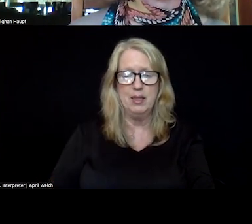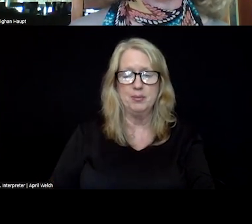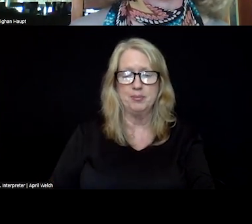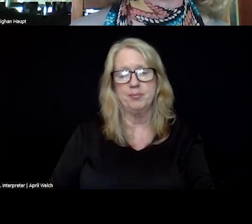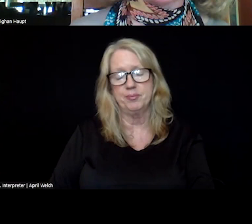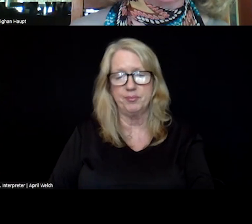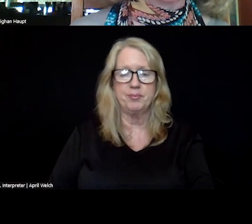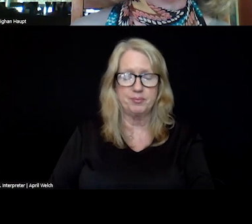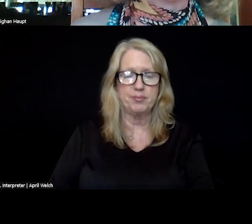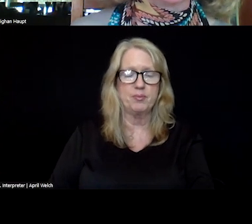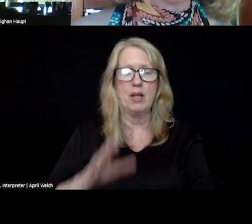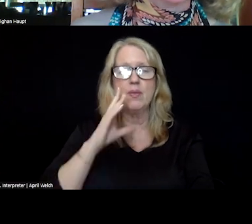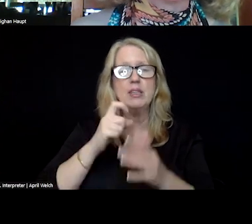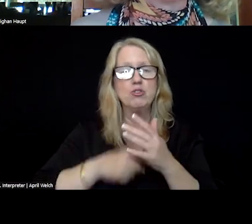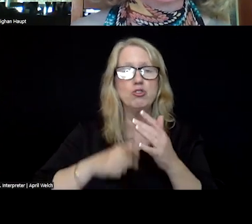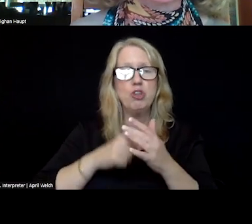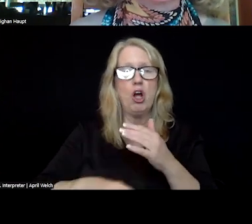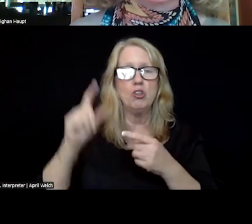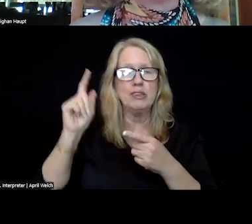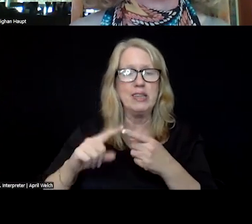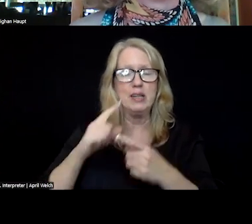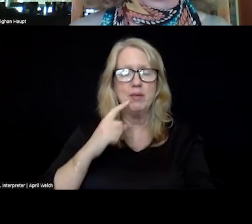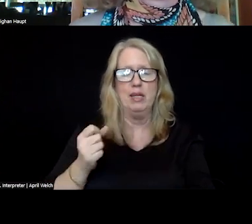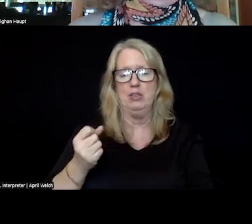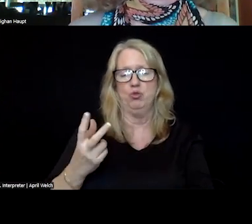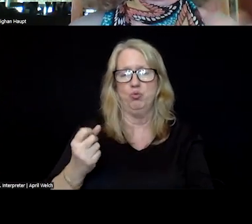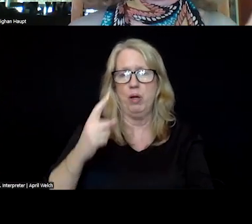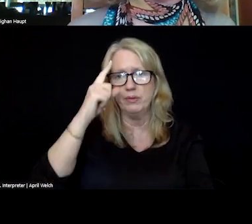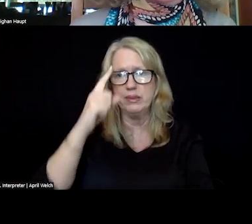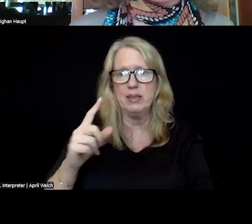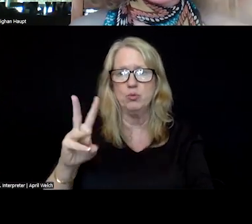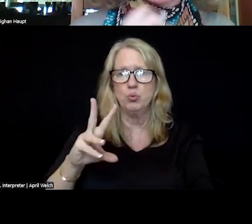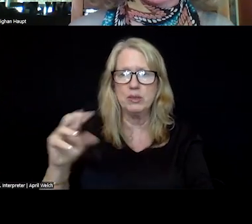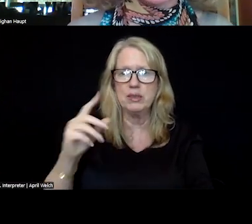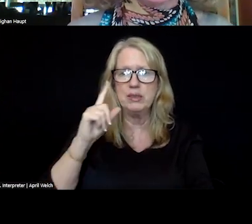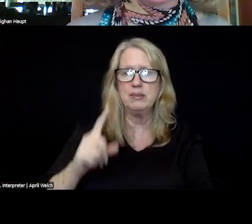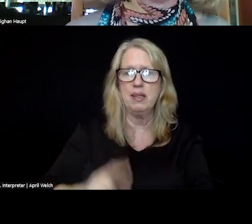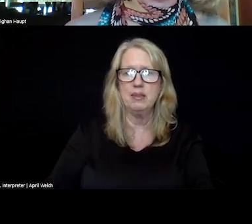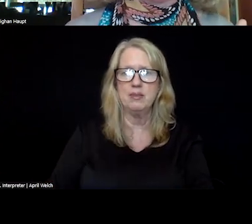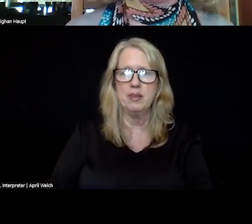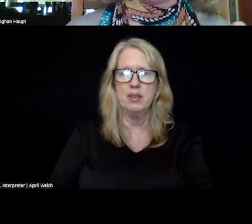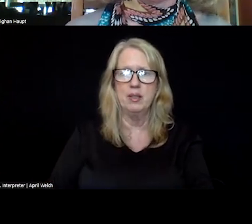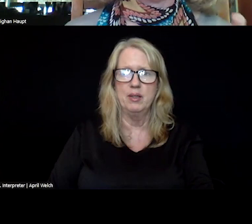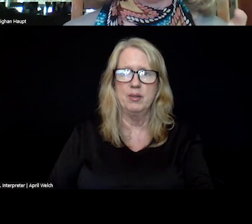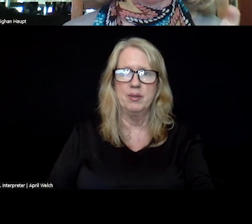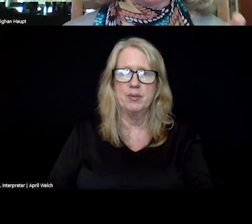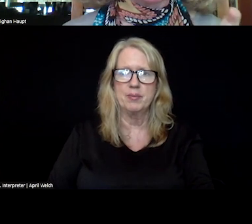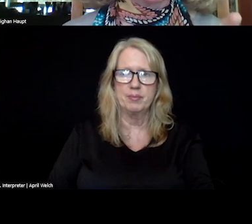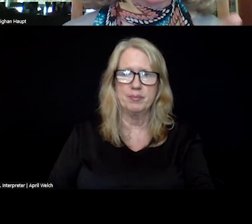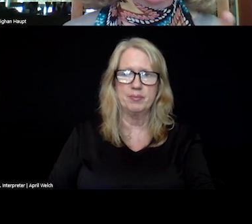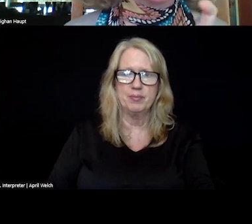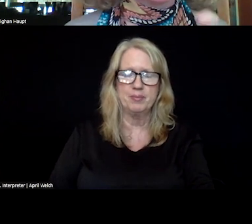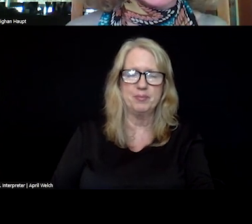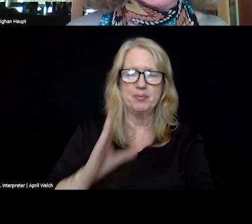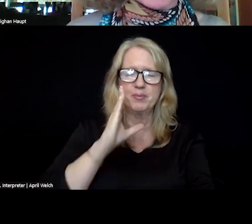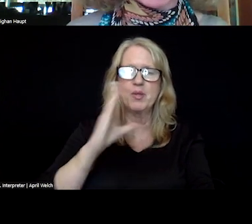the surcharge is less. It's 12 cents to 60 cents, and you can see the variation there. But one thing